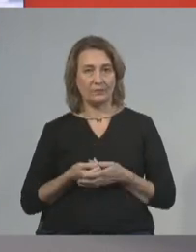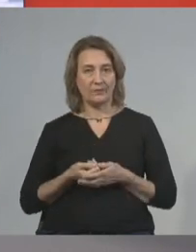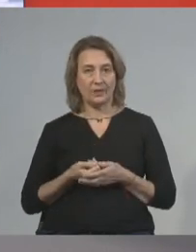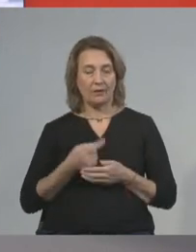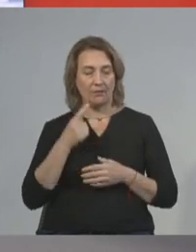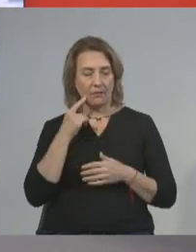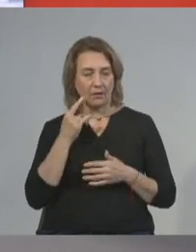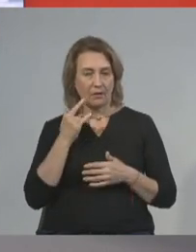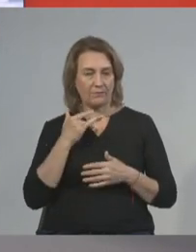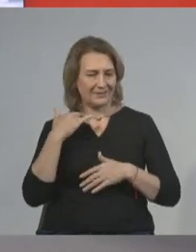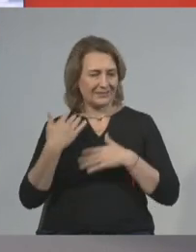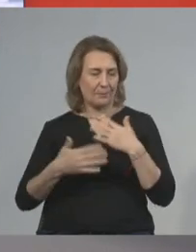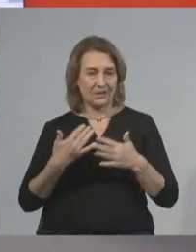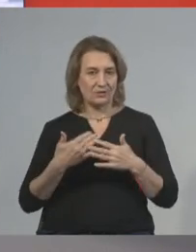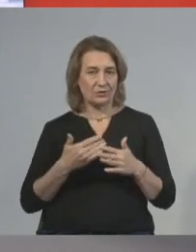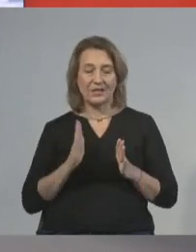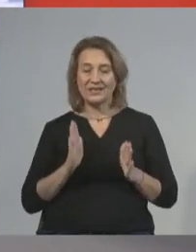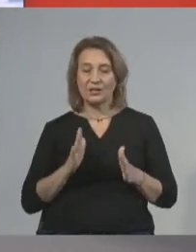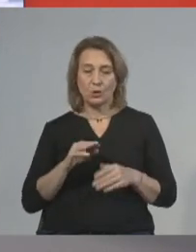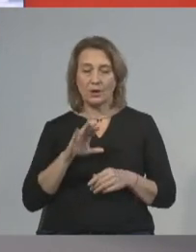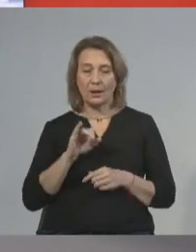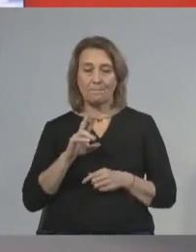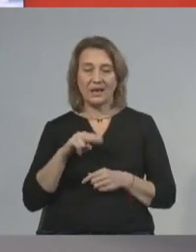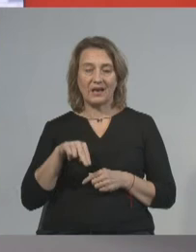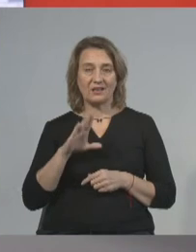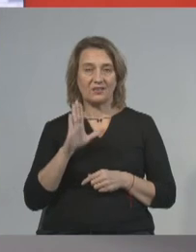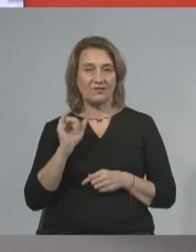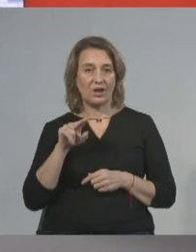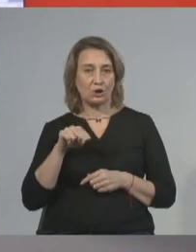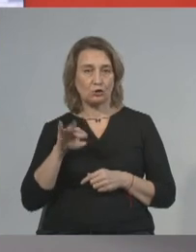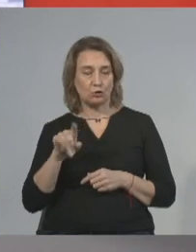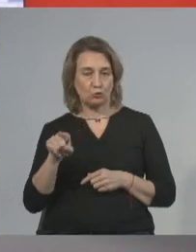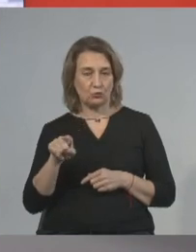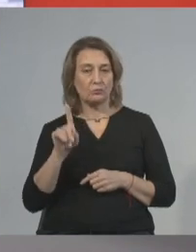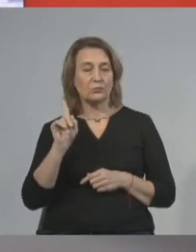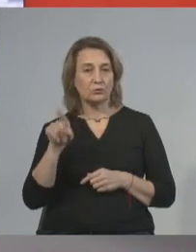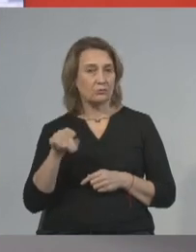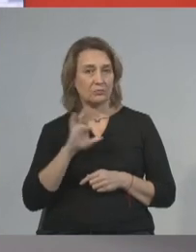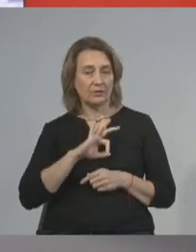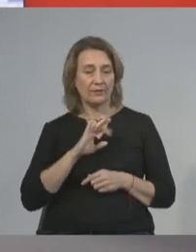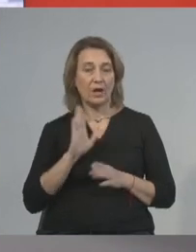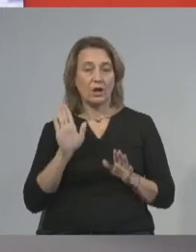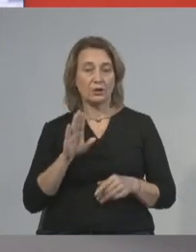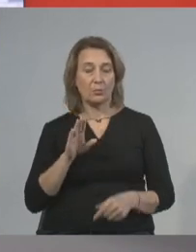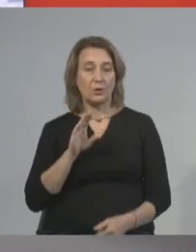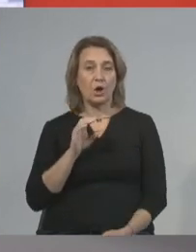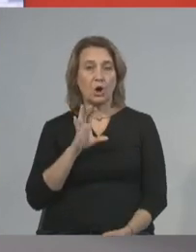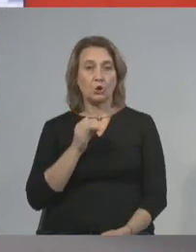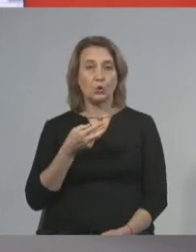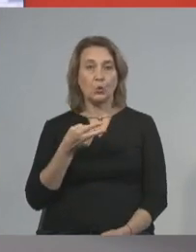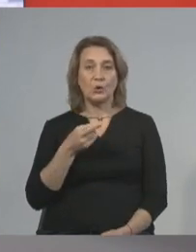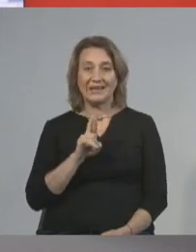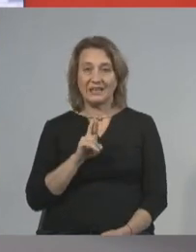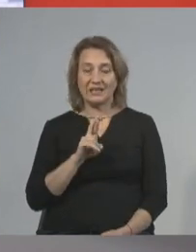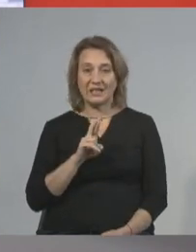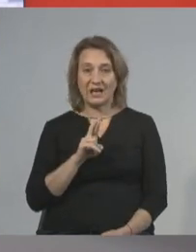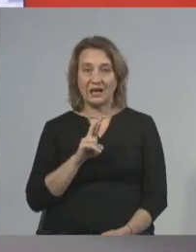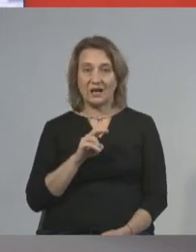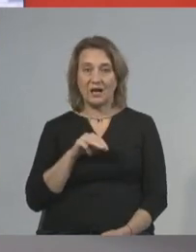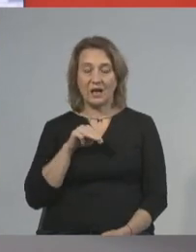that there were a lot of bots involved not all madovachuk is not the only one who uses it eurotimoschenko